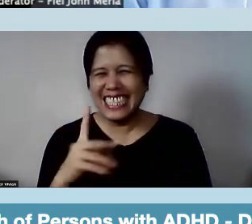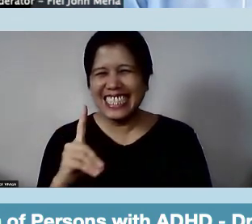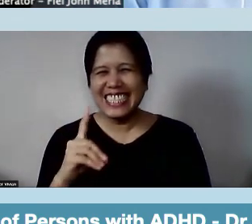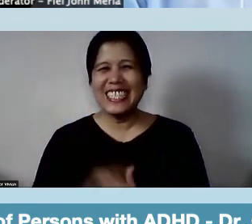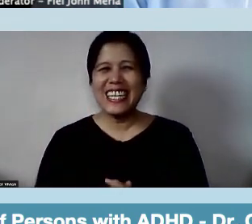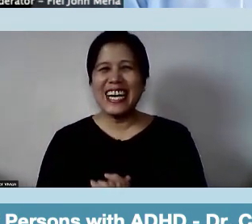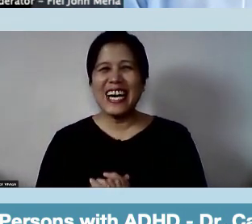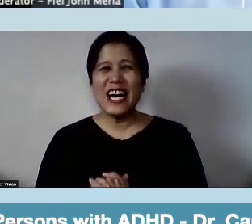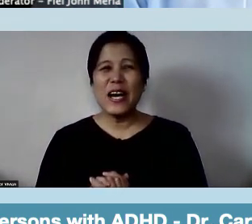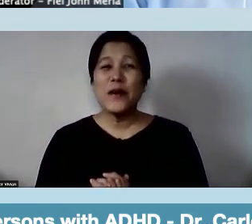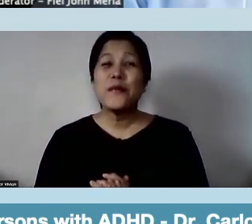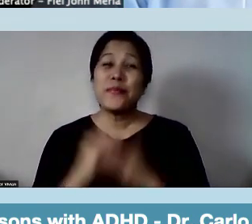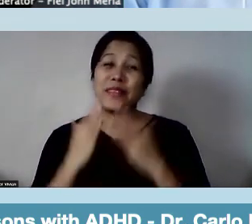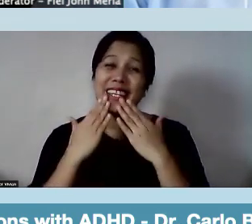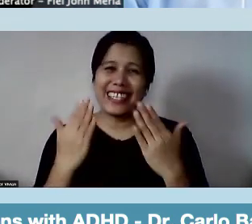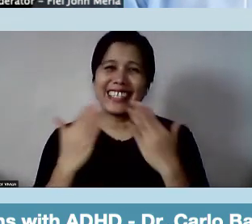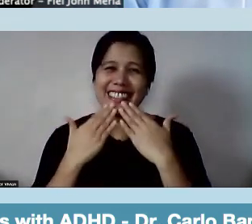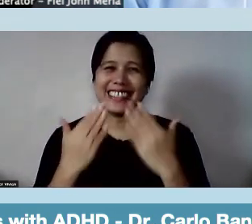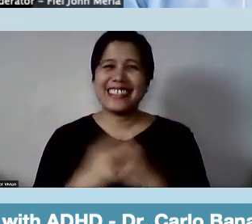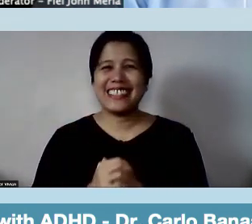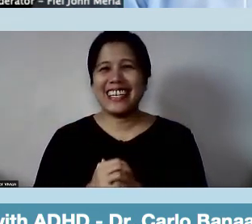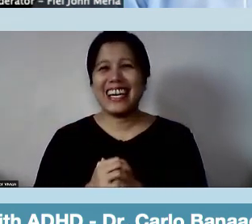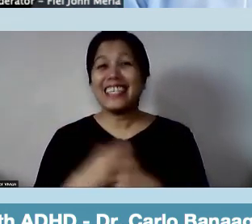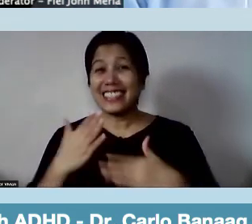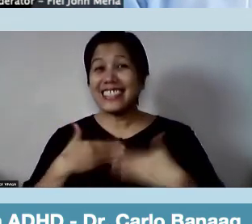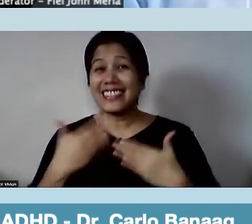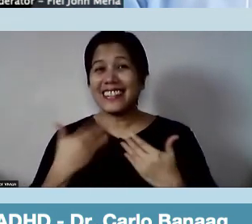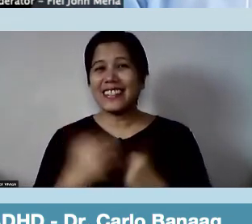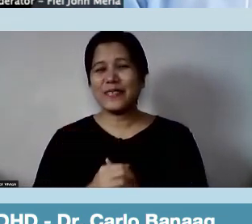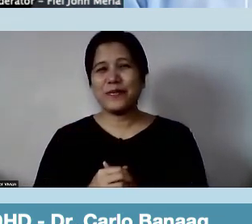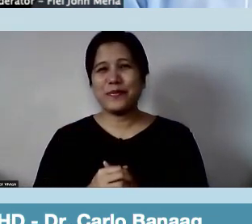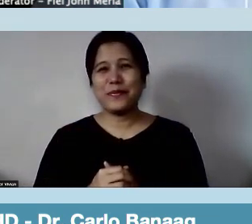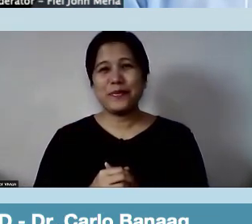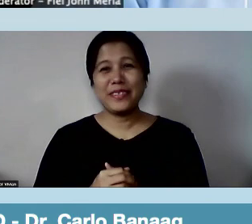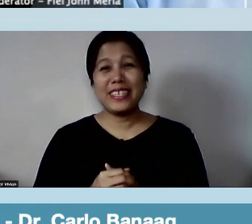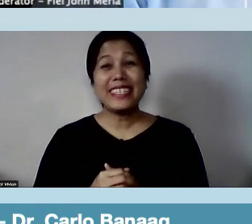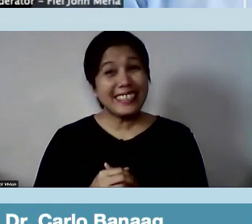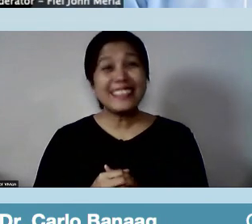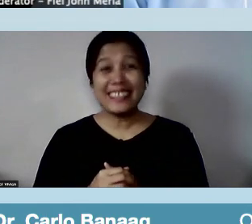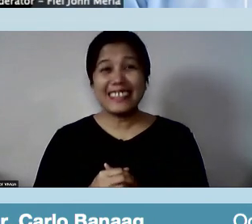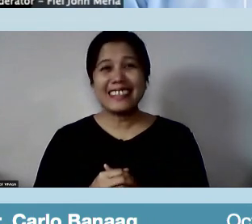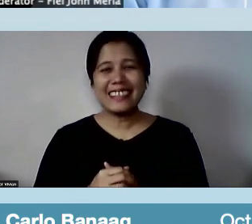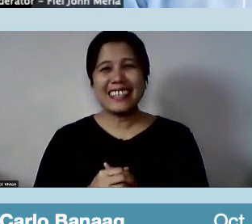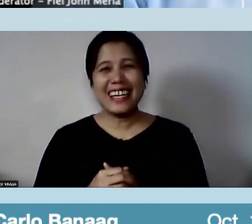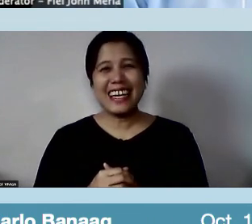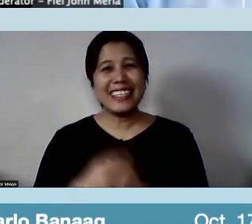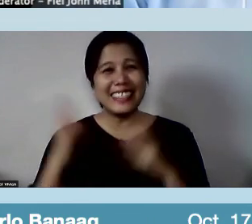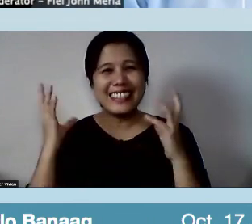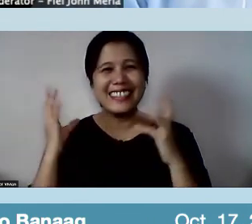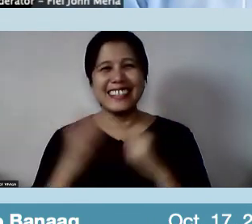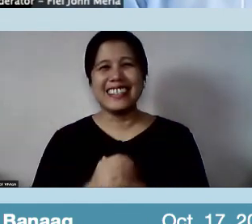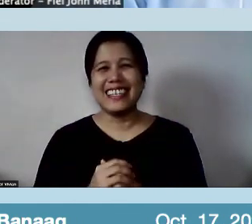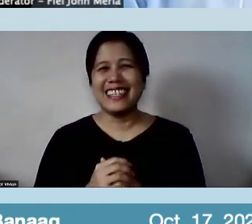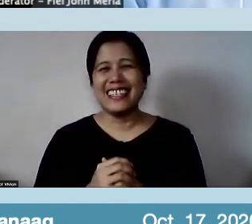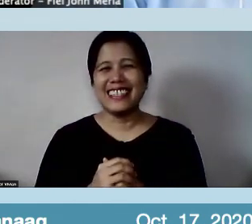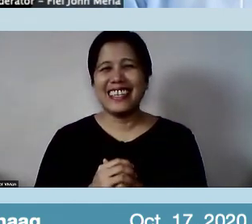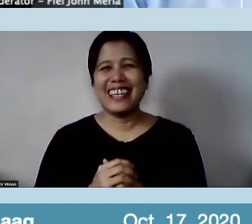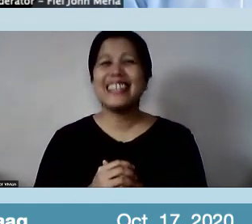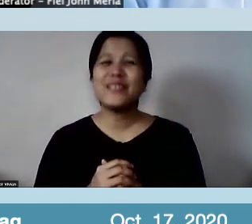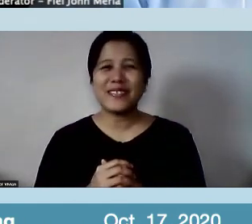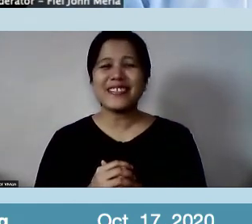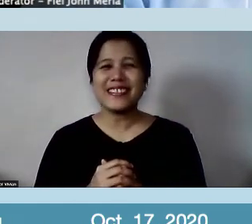So, thank you. And natutuwa ako, natatawa ka na nga lang yata every time I say something kasi hindi mo alam paano mo yun